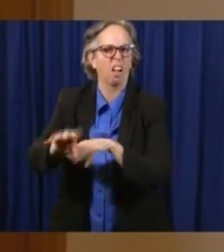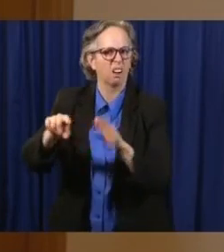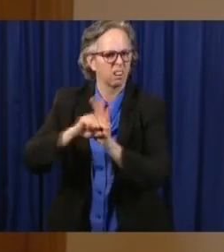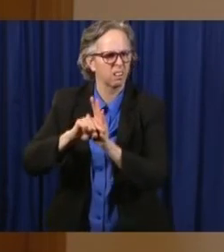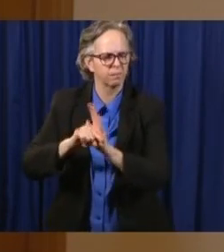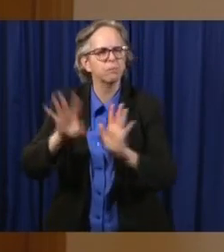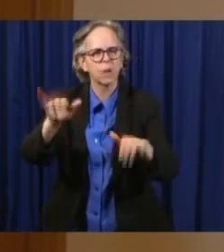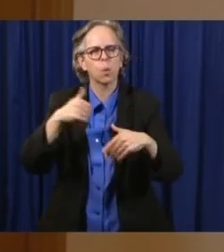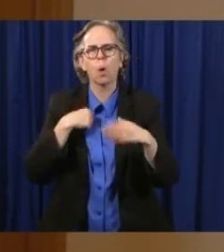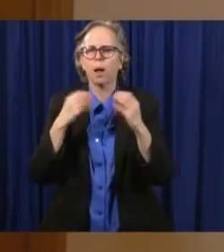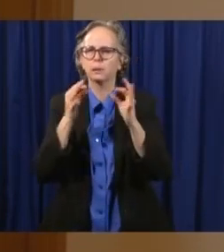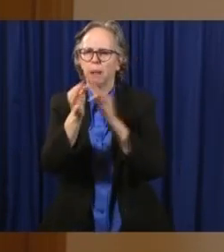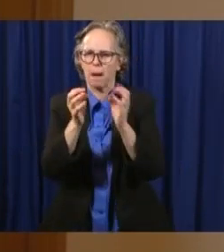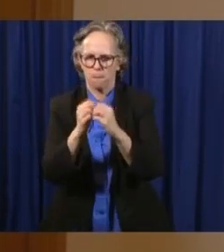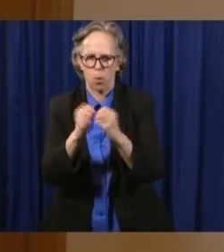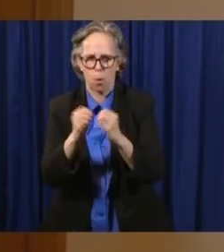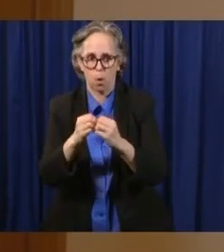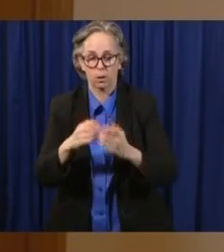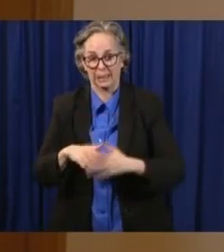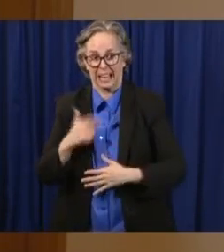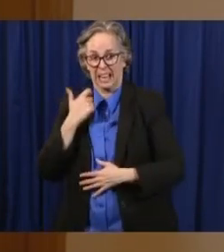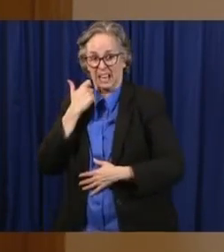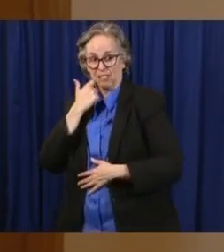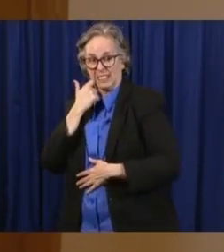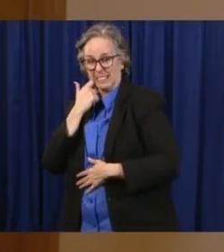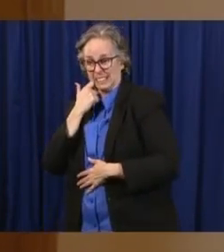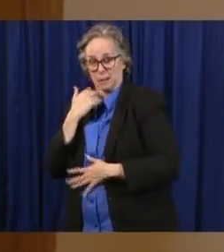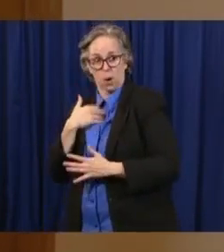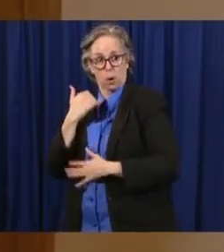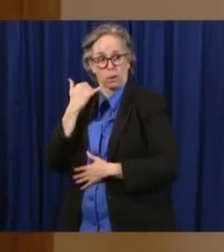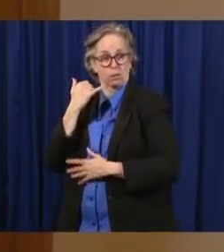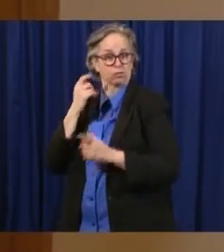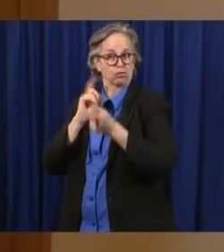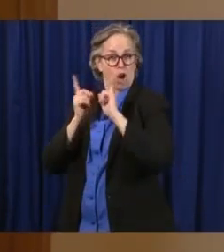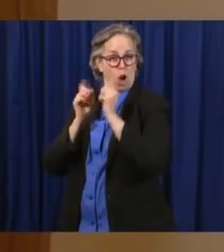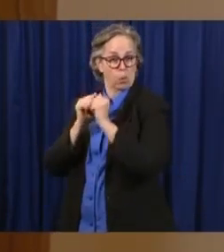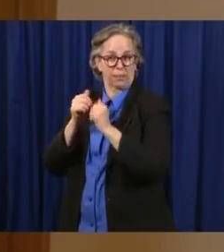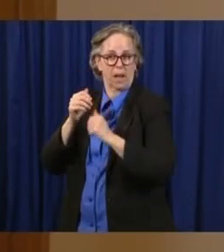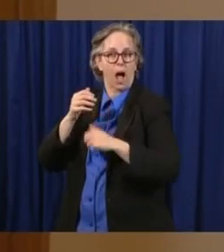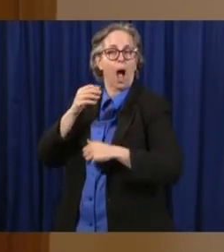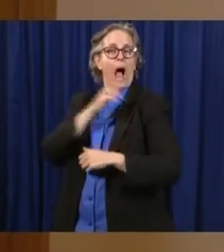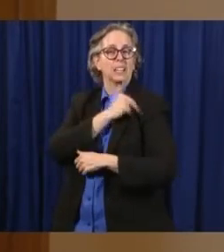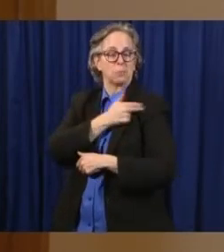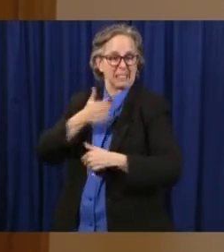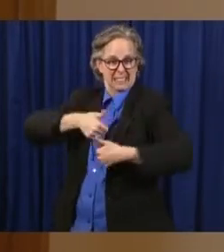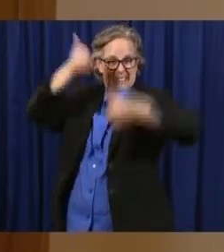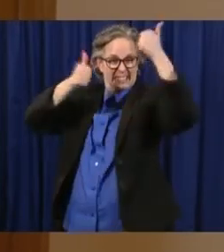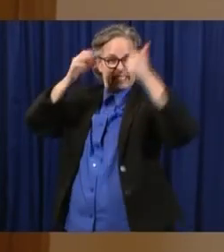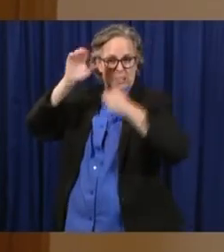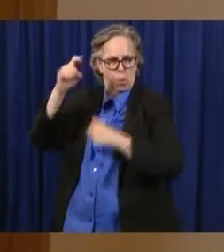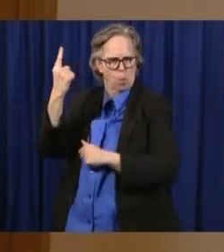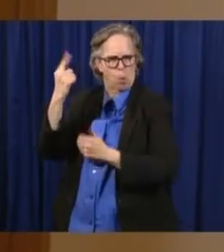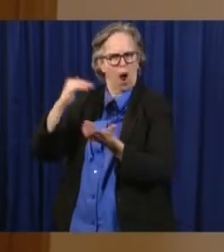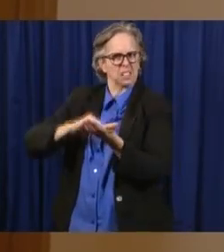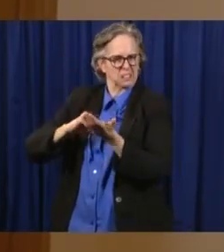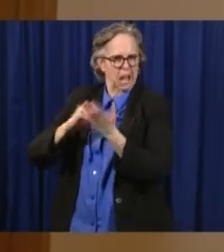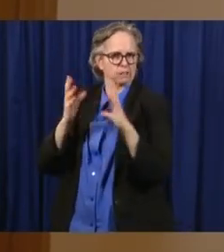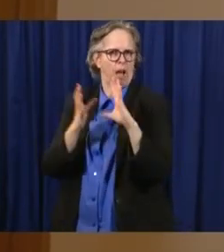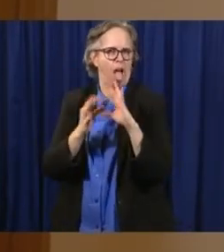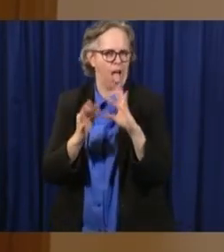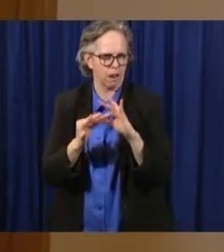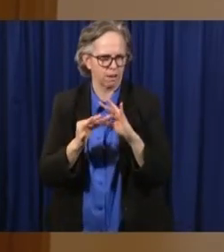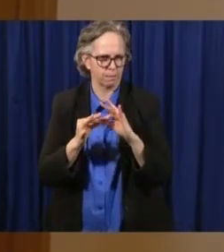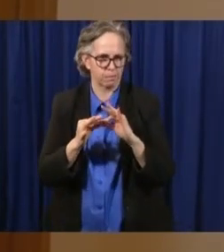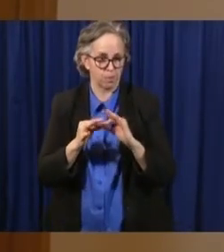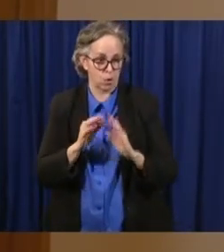hospital call I was on earlier today with all the hospital CEOs. What this has done, what you have bought for our hospitals, is a